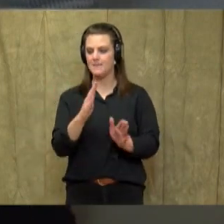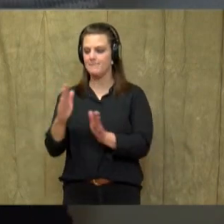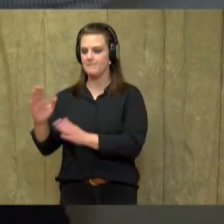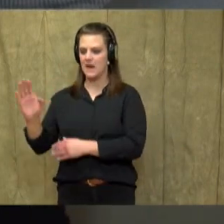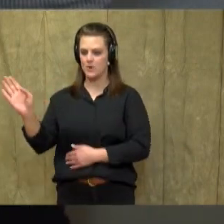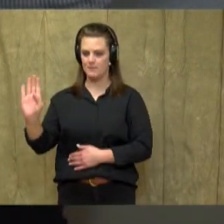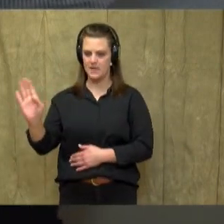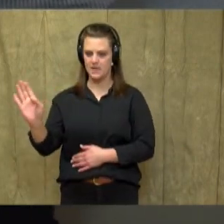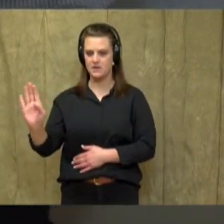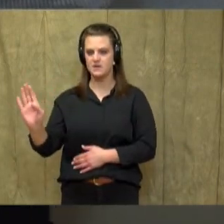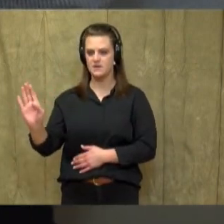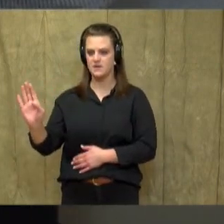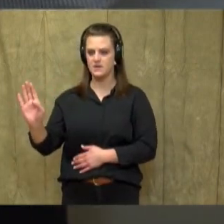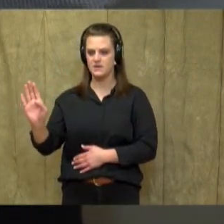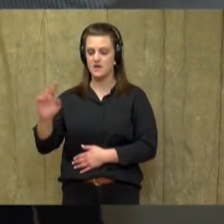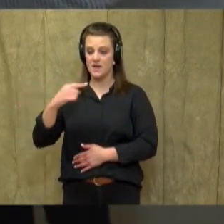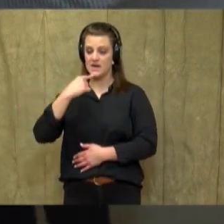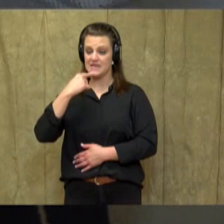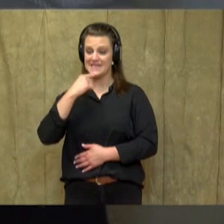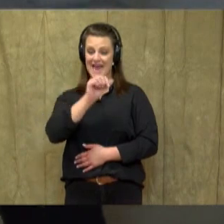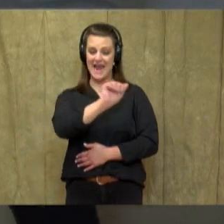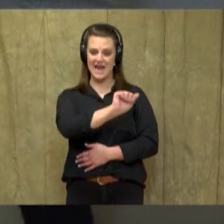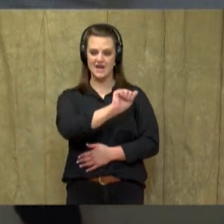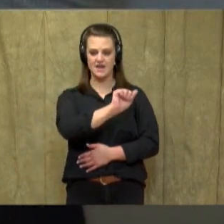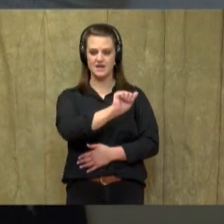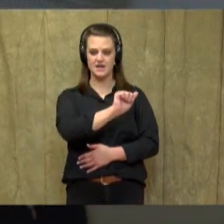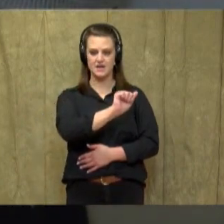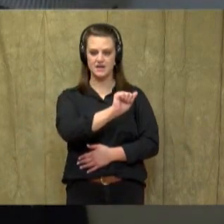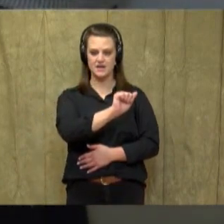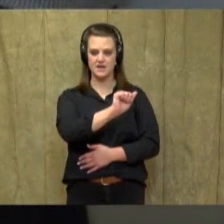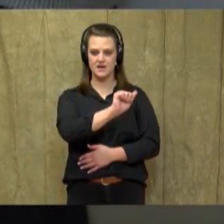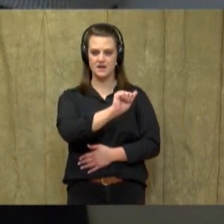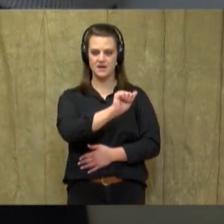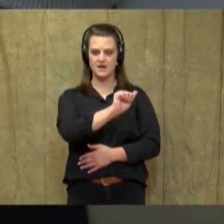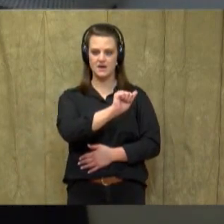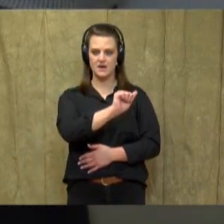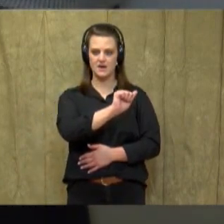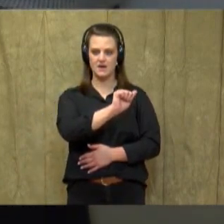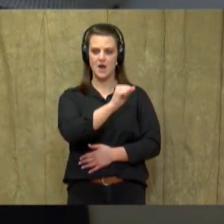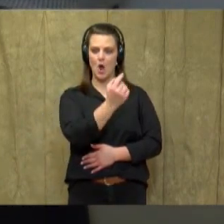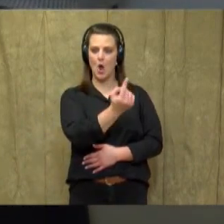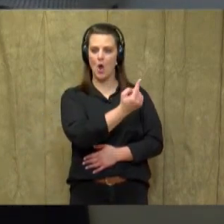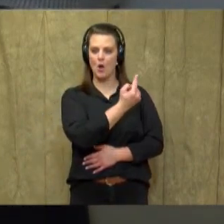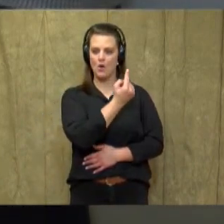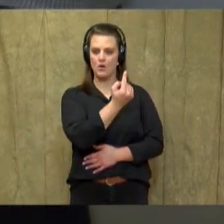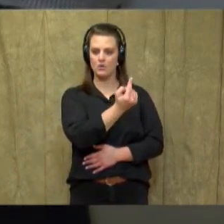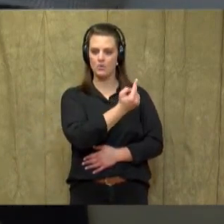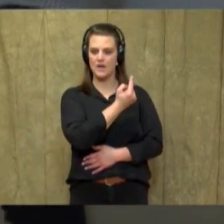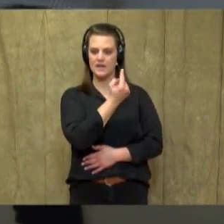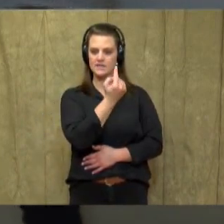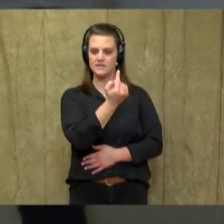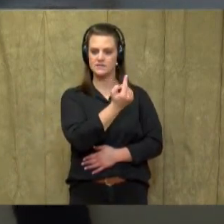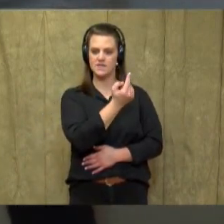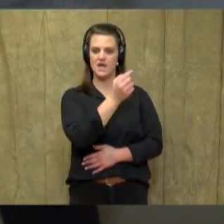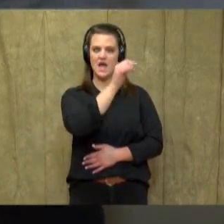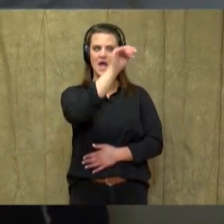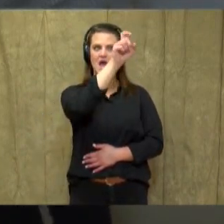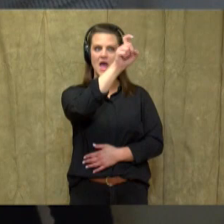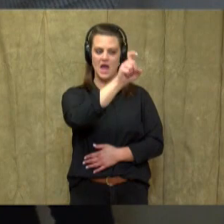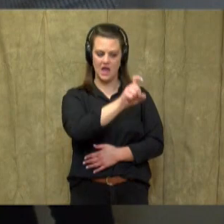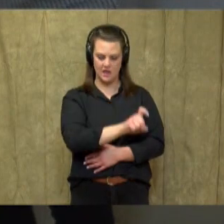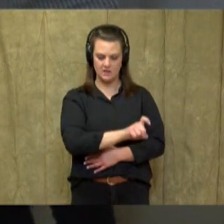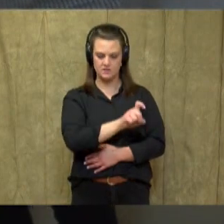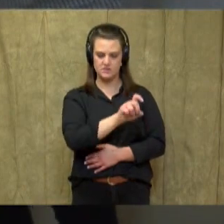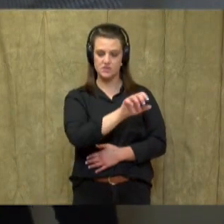pattern B, when I say A is always going to be your